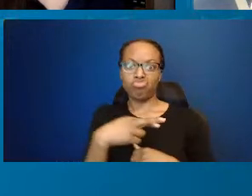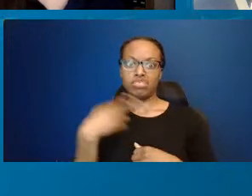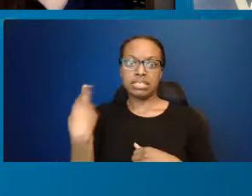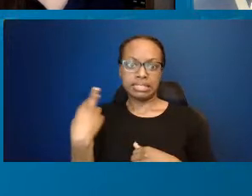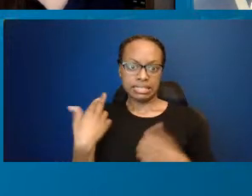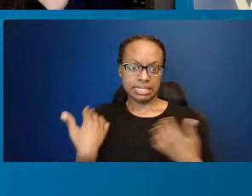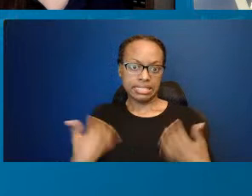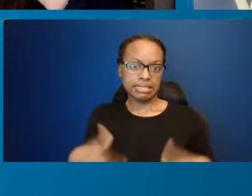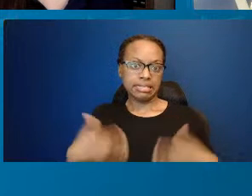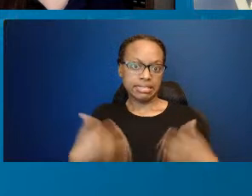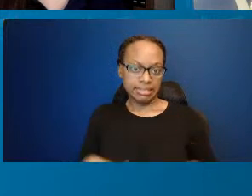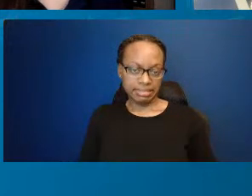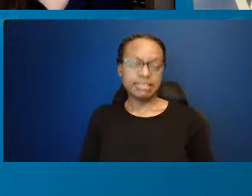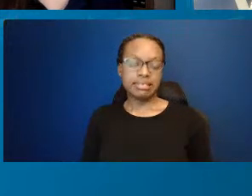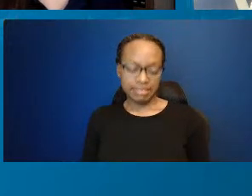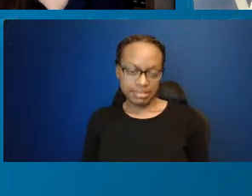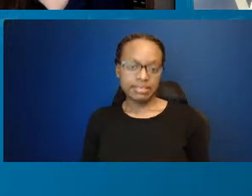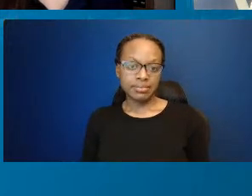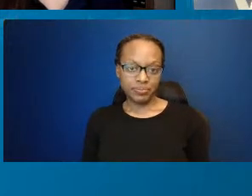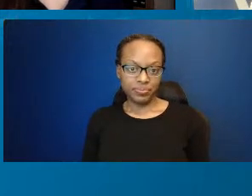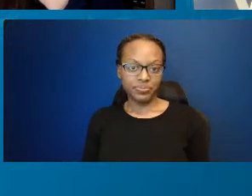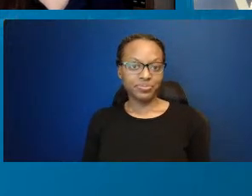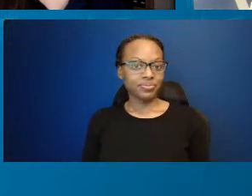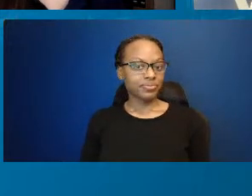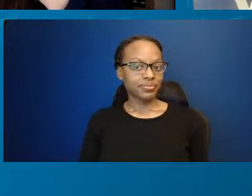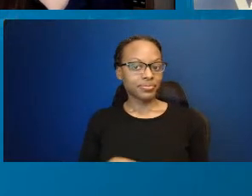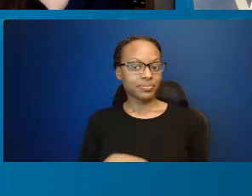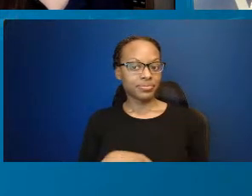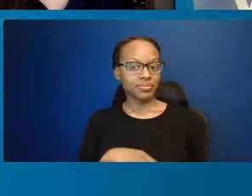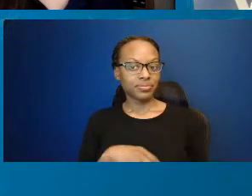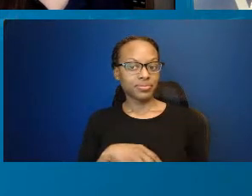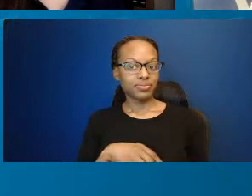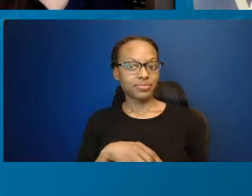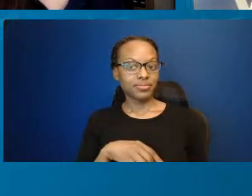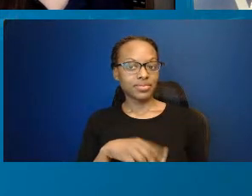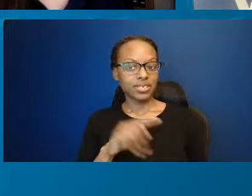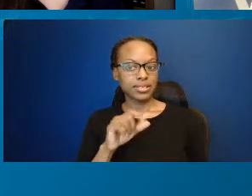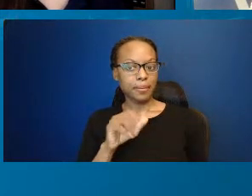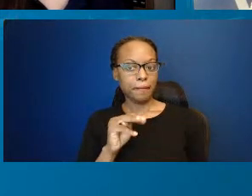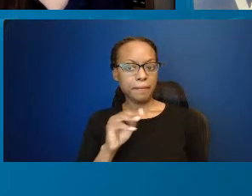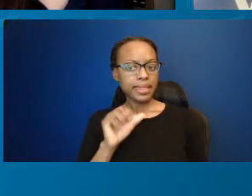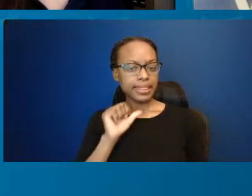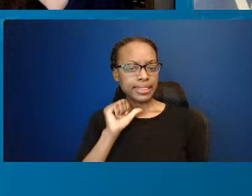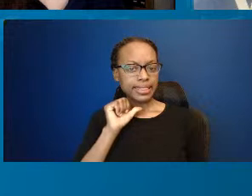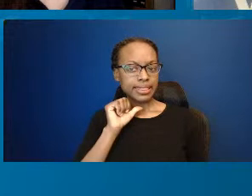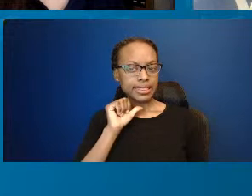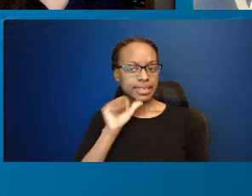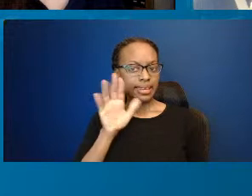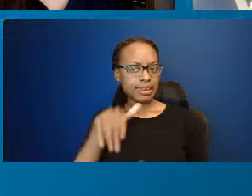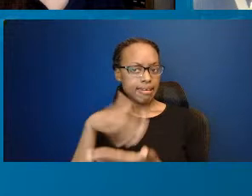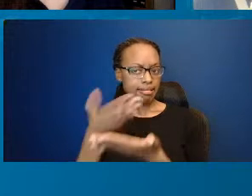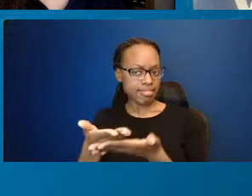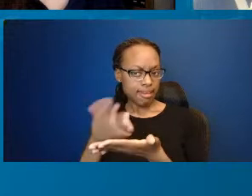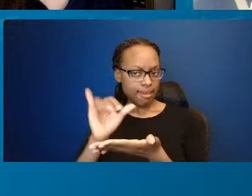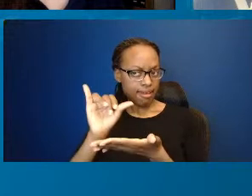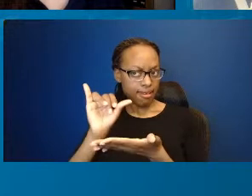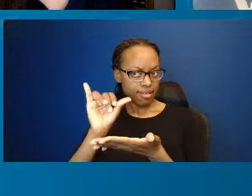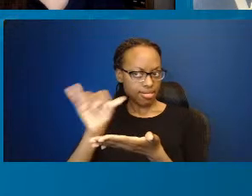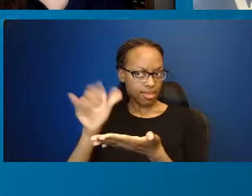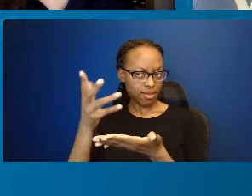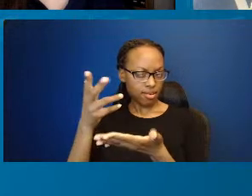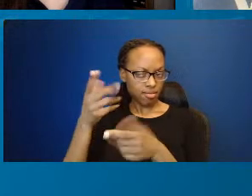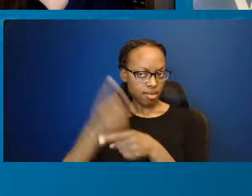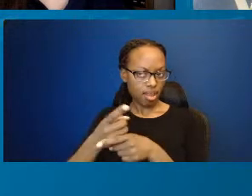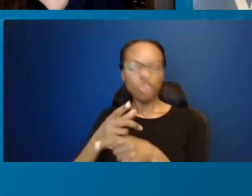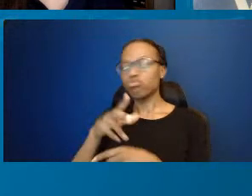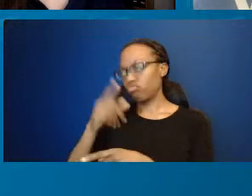reasons. Yeah. So John, they didn't land on that mission, or did they? I don't remember. They did not land. What they did was they basically went around